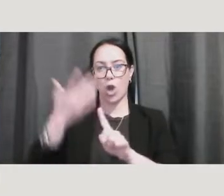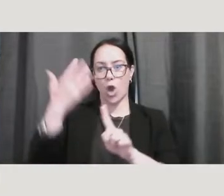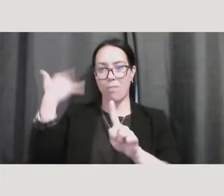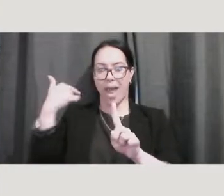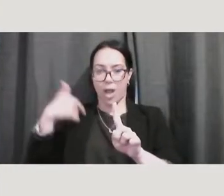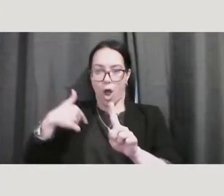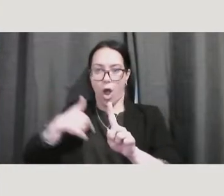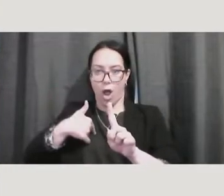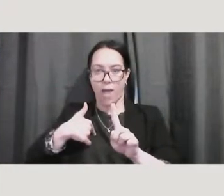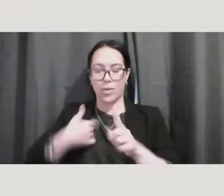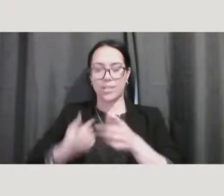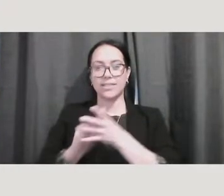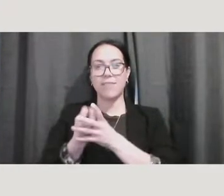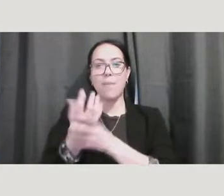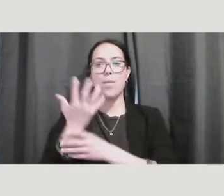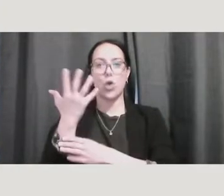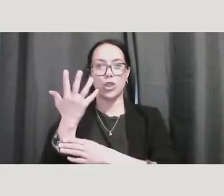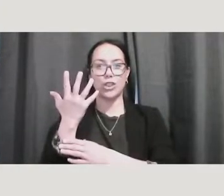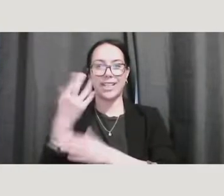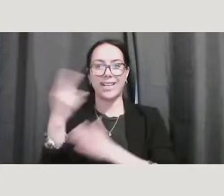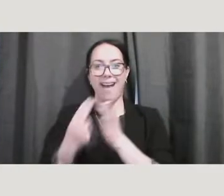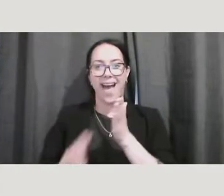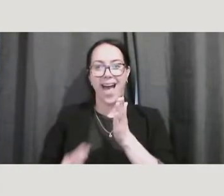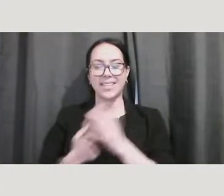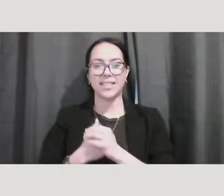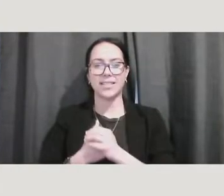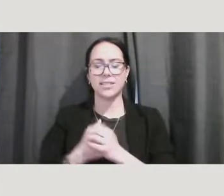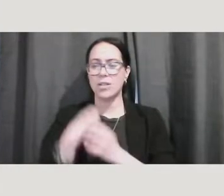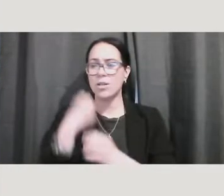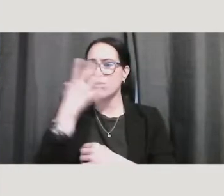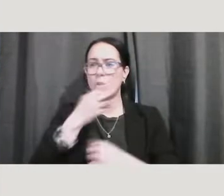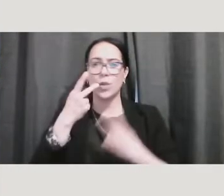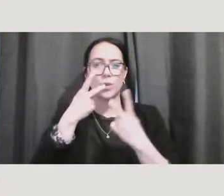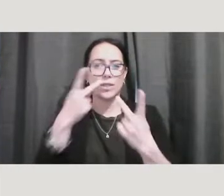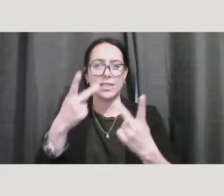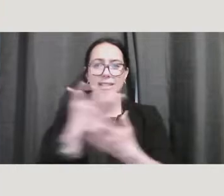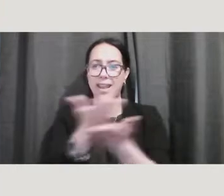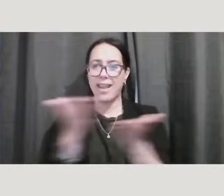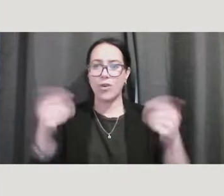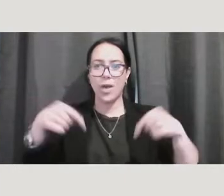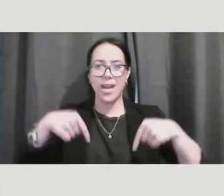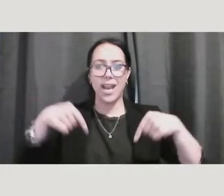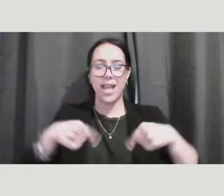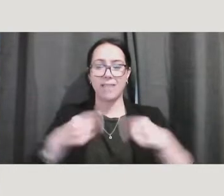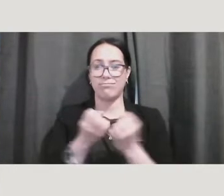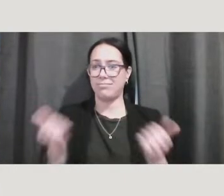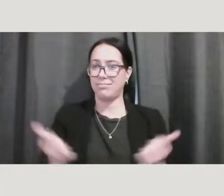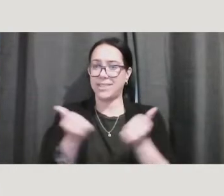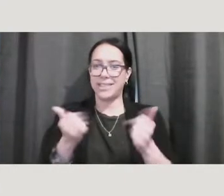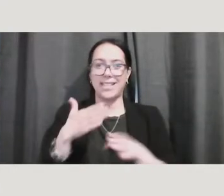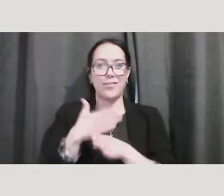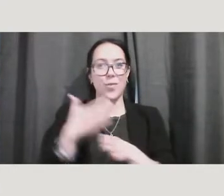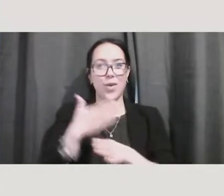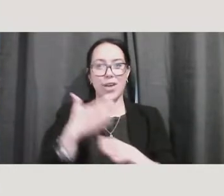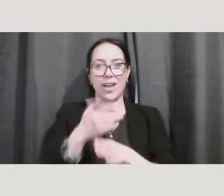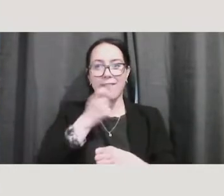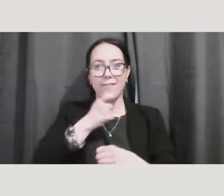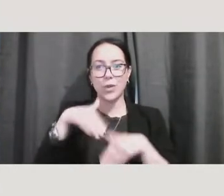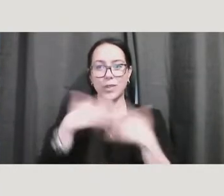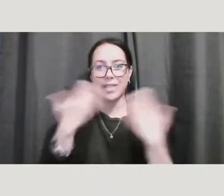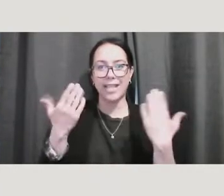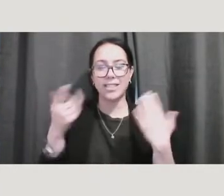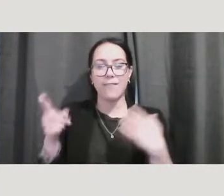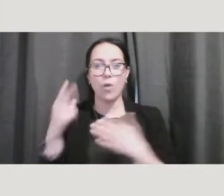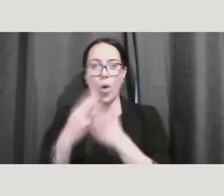it is beautiful to see you all here we've got a lot of work for them to do for the next couple of days for our Arts Council at